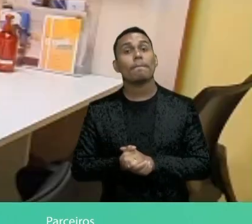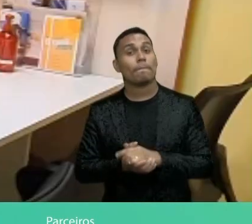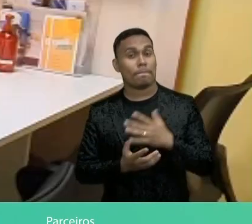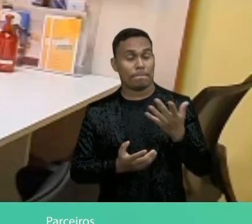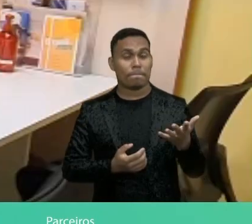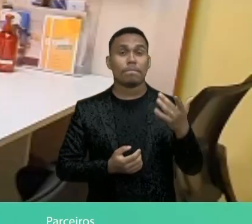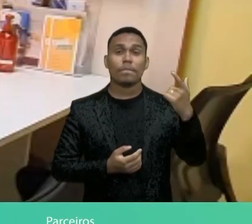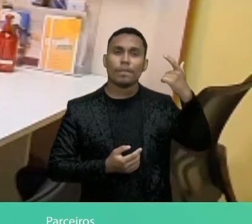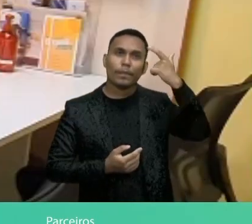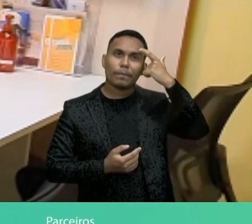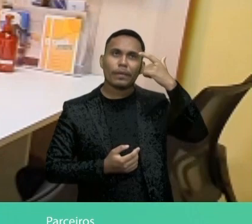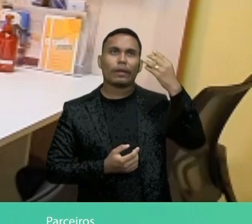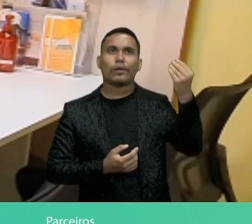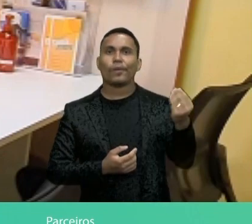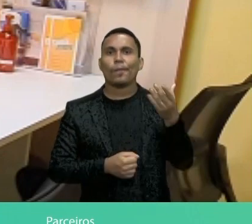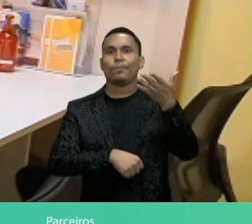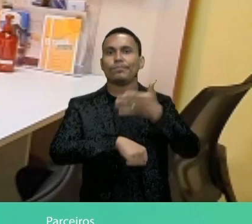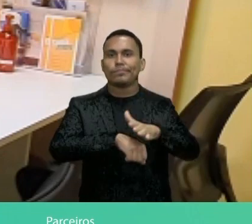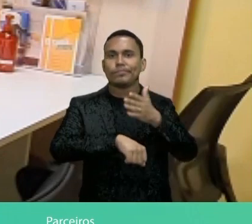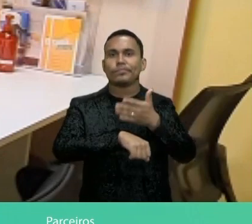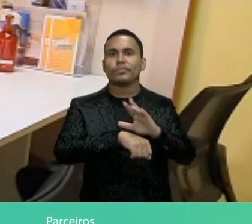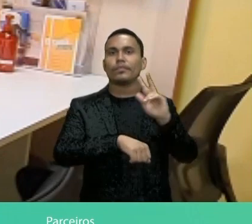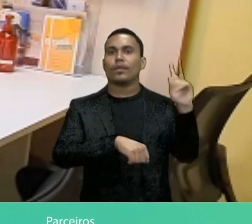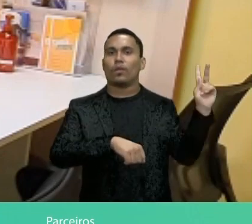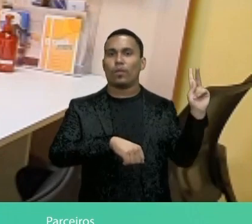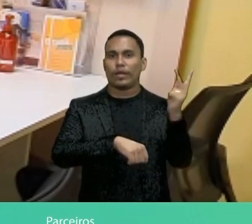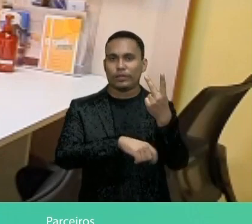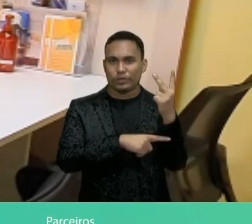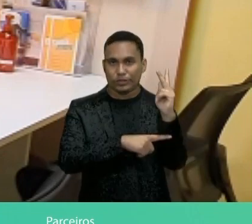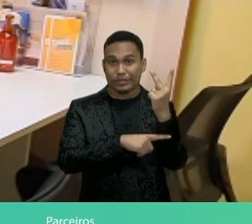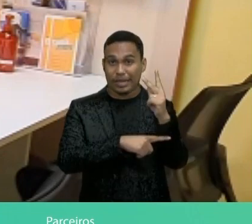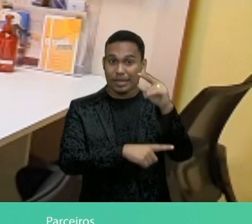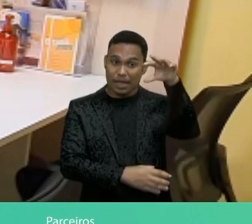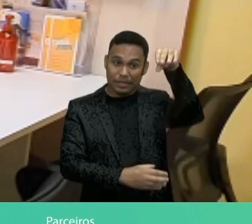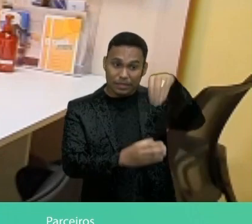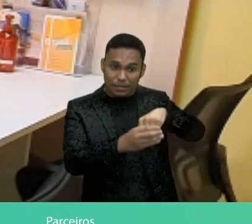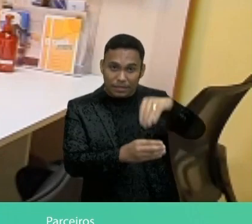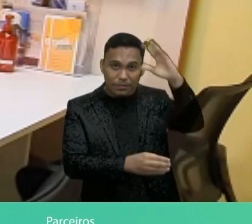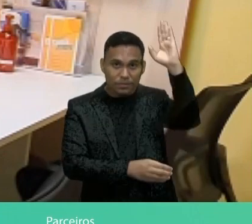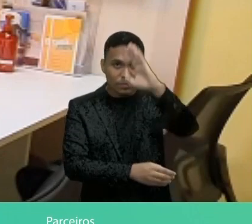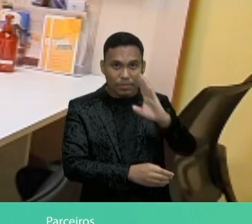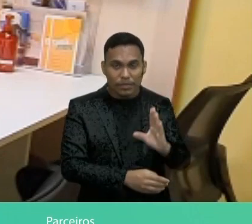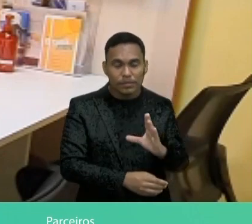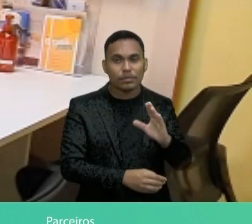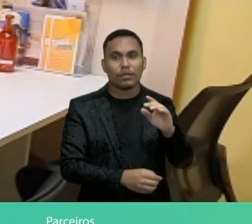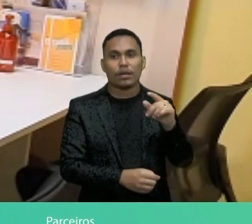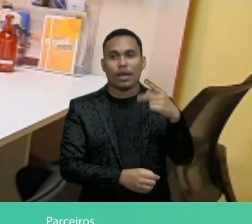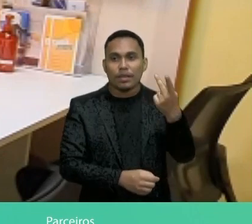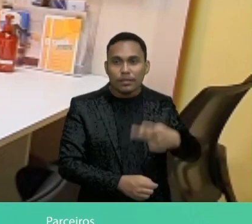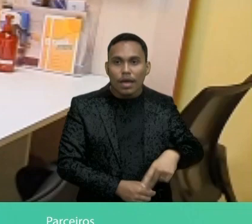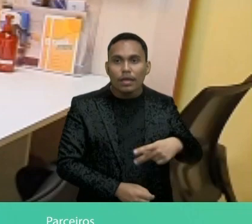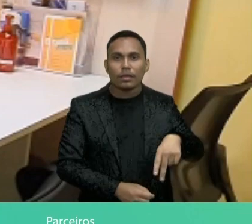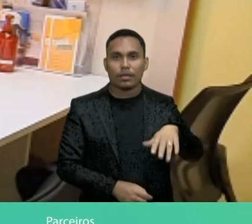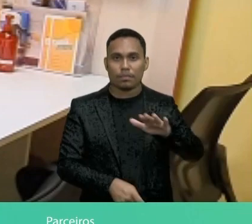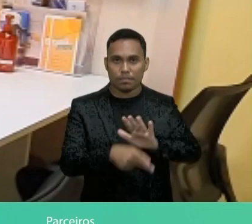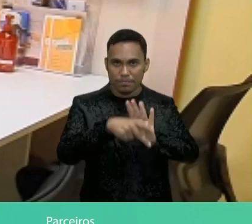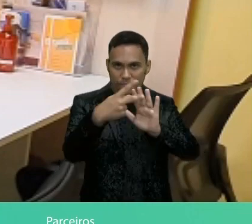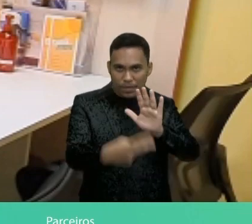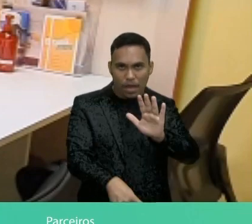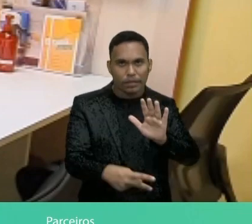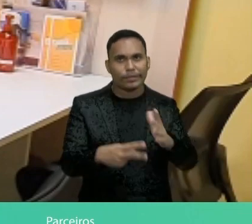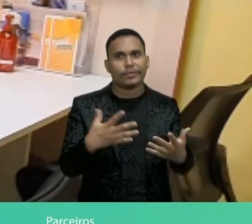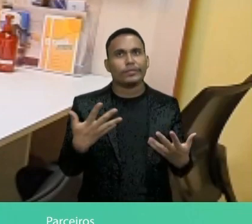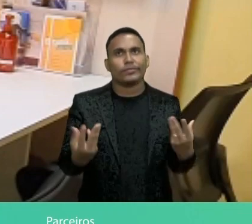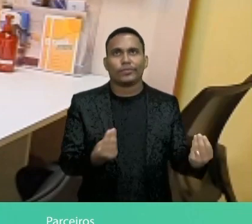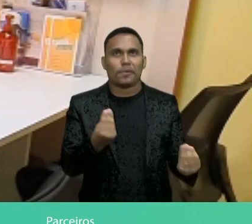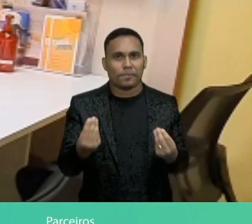Well, when we think about applications of the internal Brazilian market, for the internal